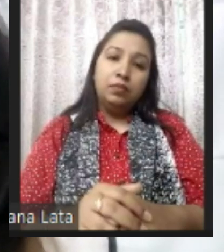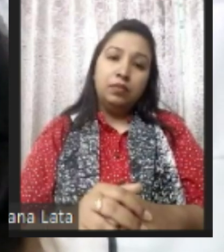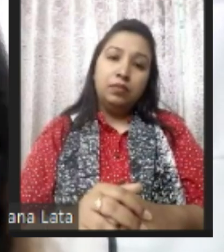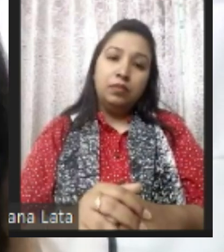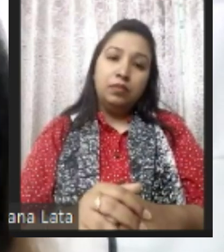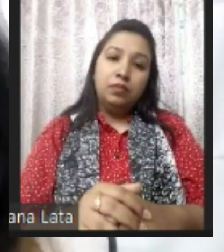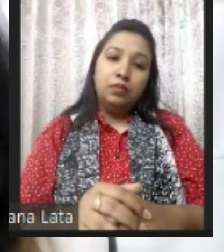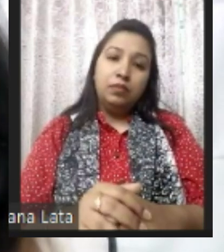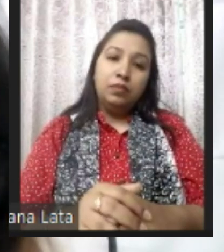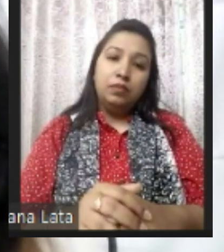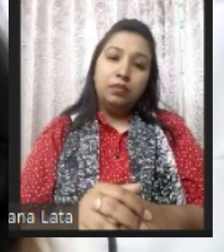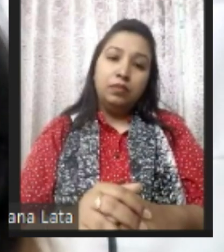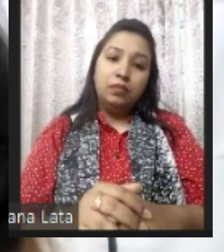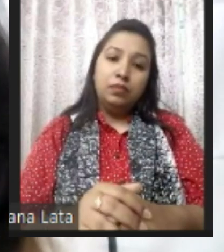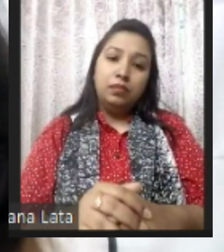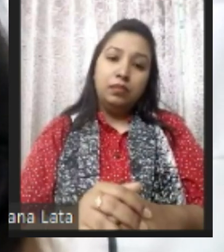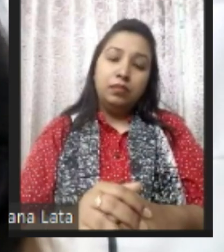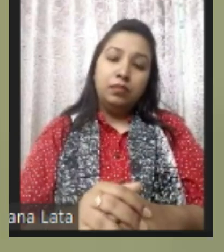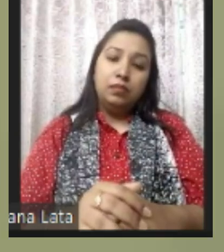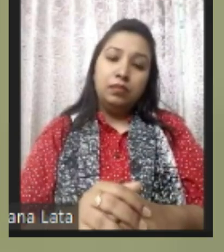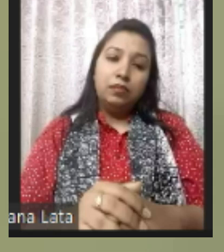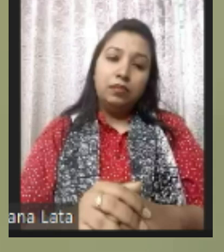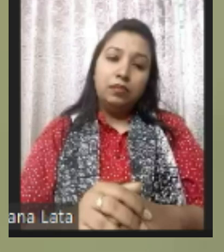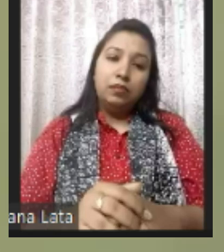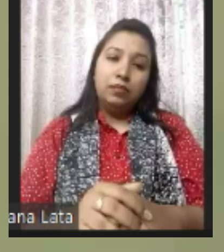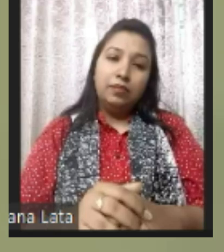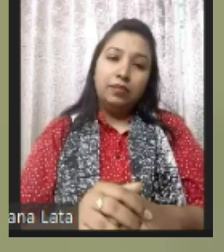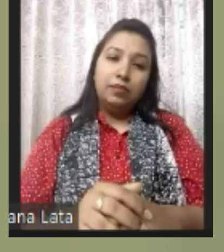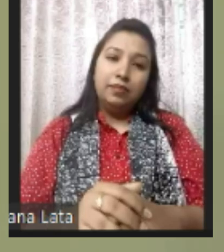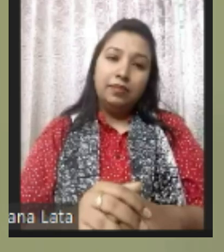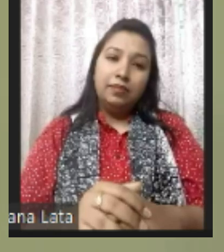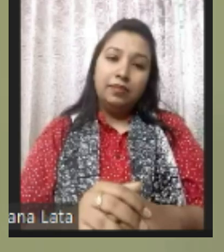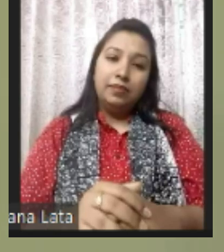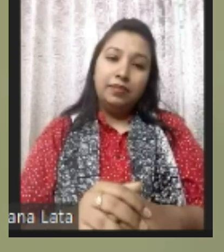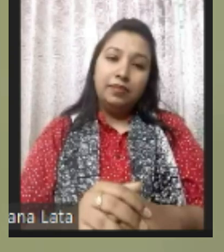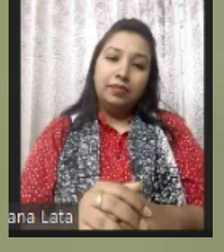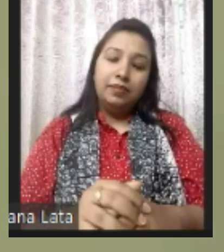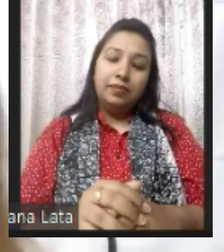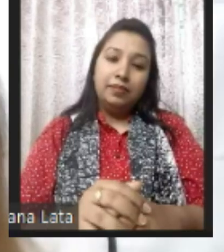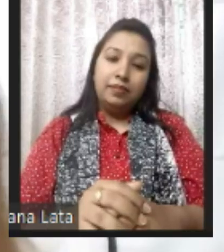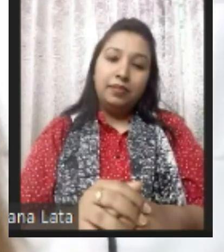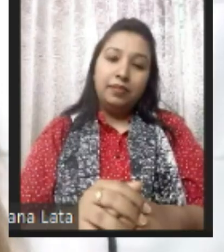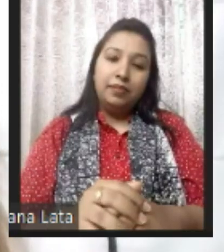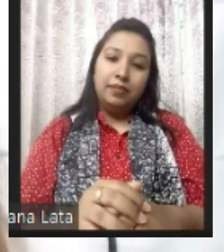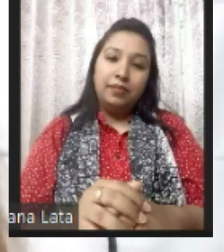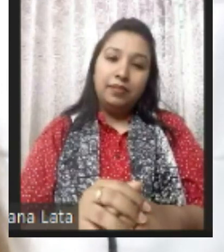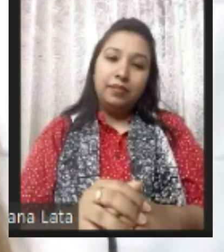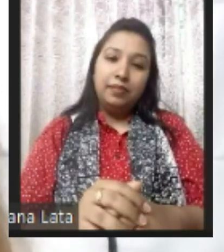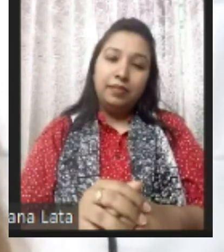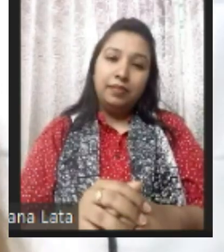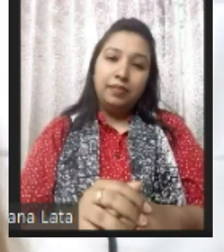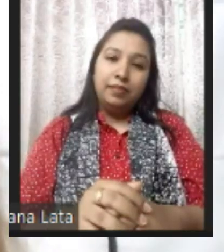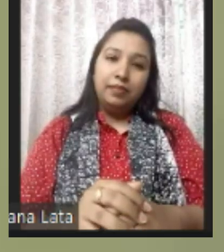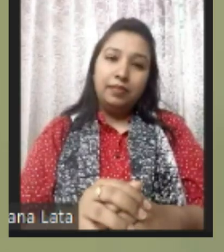can show you a presentation? How much time do you need? I won't be long. We